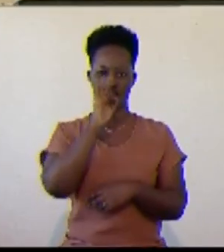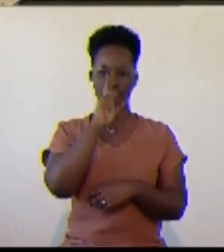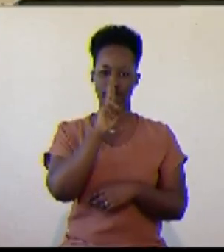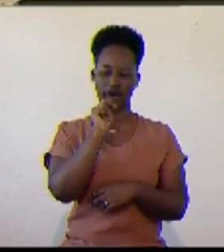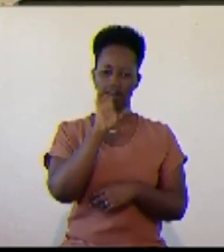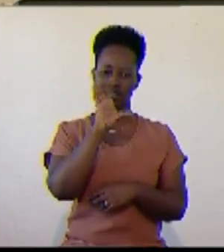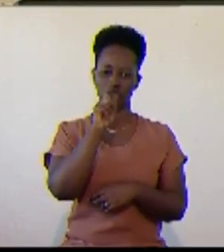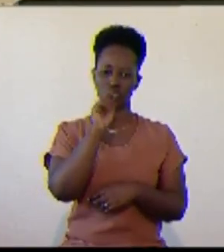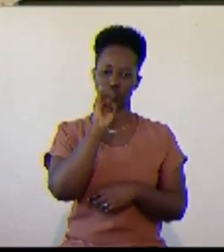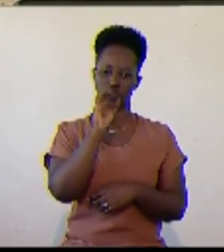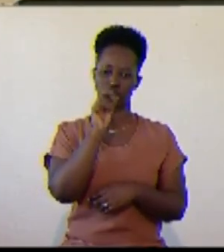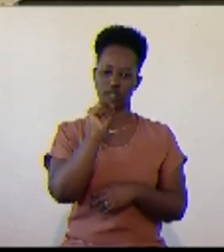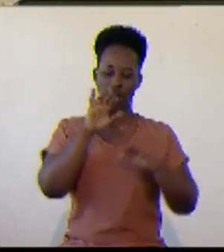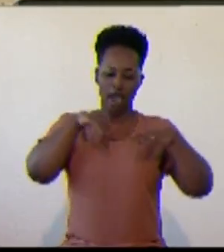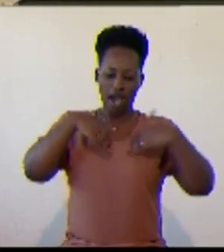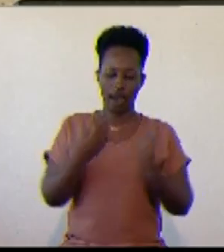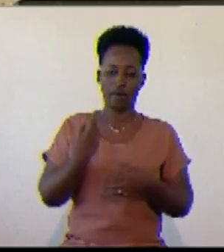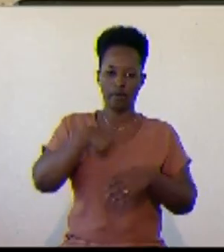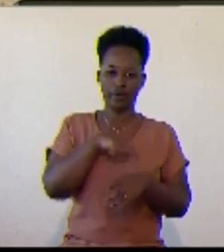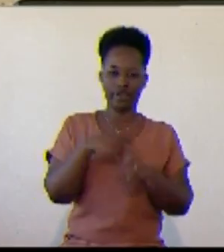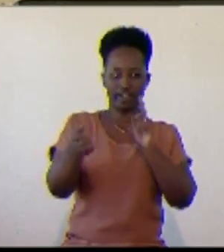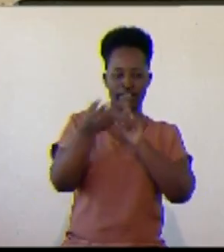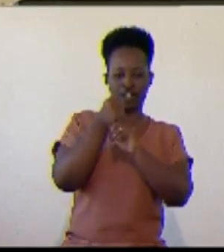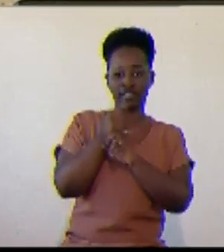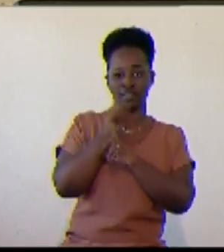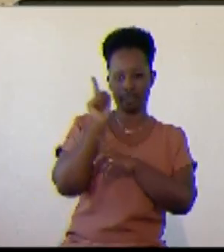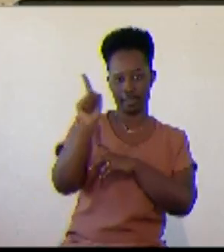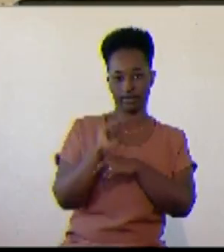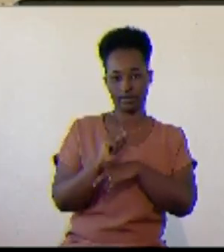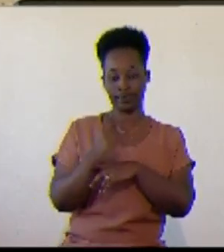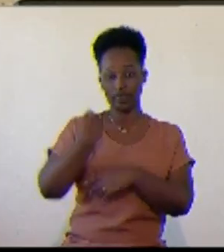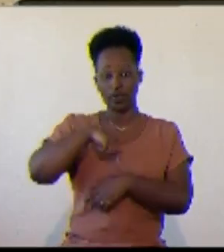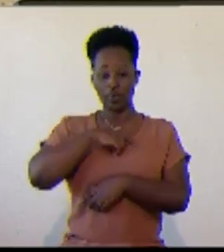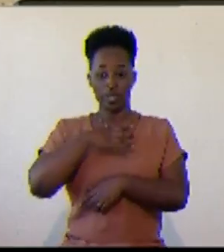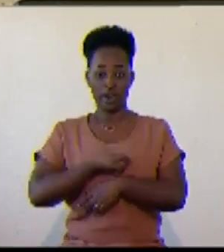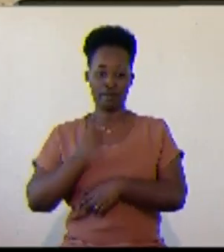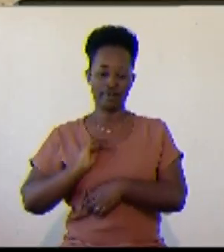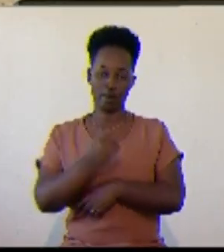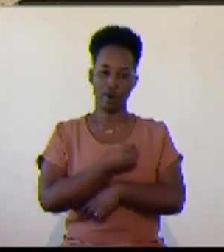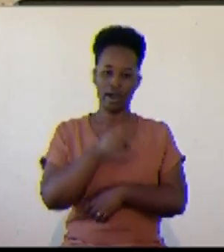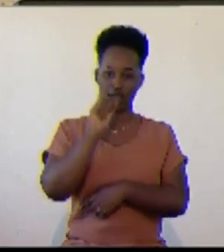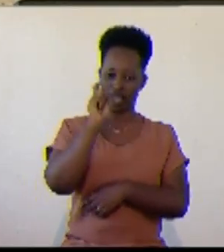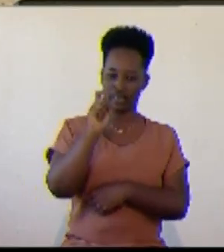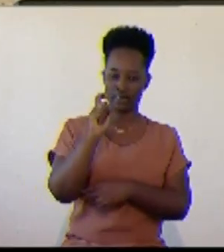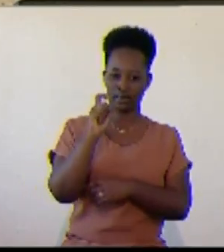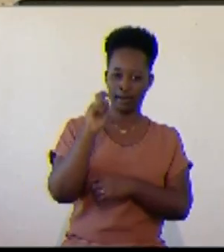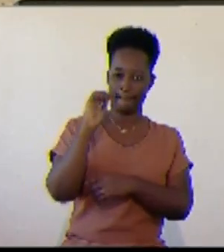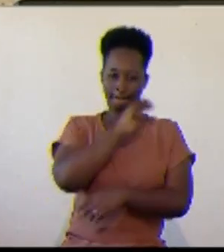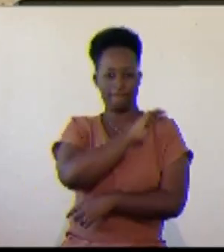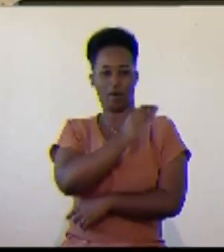we differentiate it in this case? So we have our x power n. This n